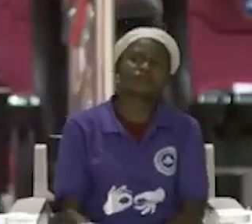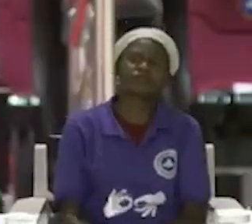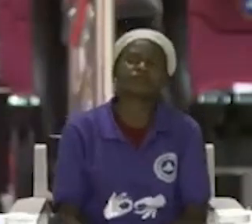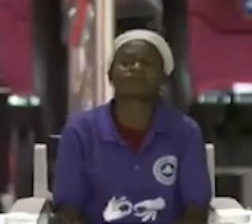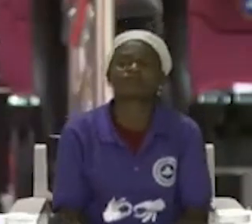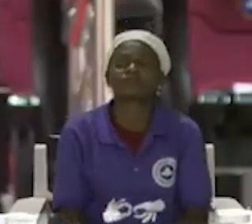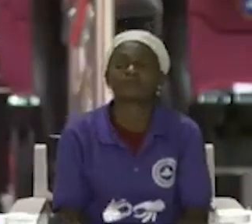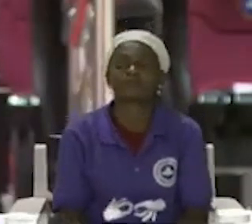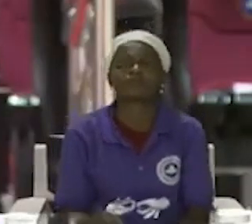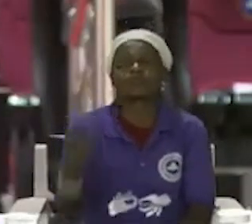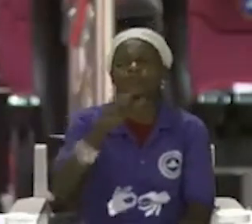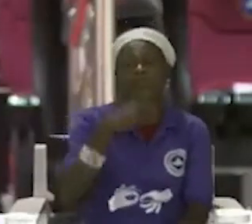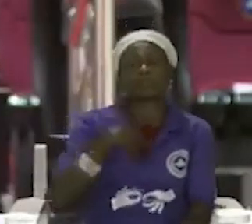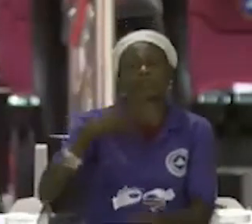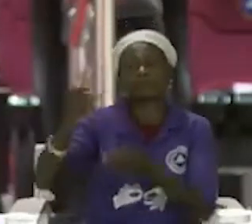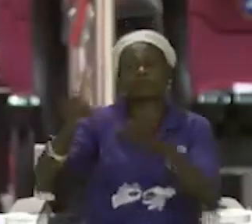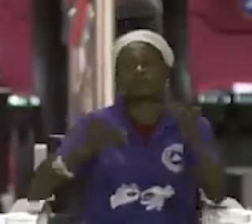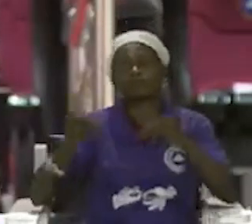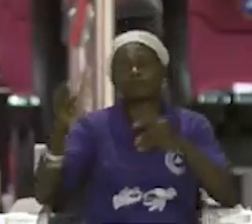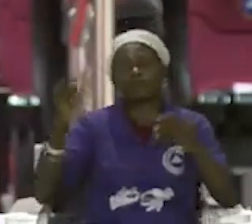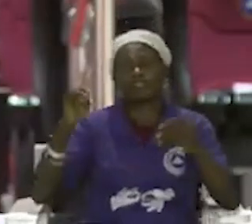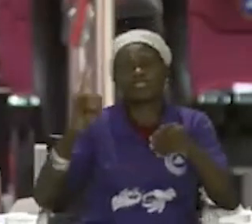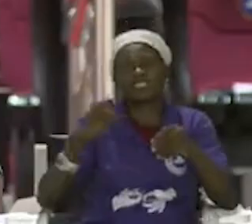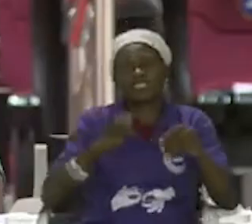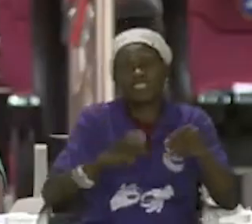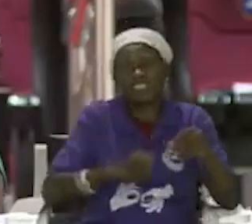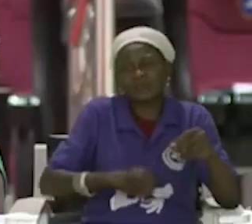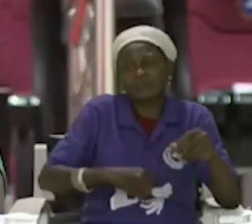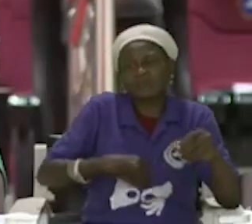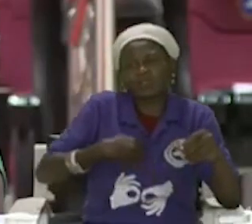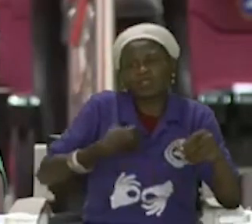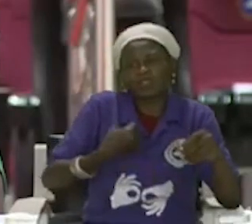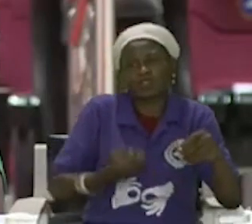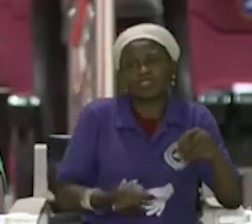You can have dominion emotionally.